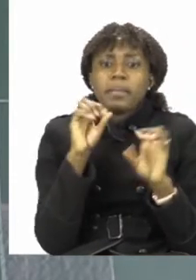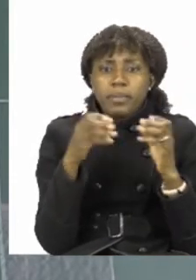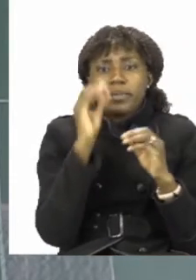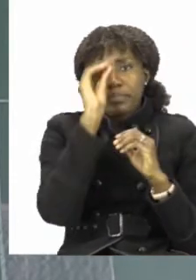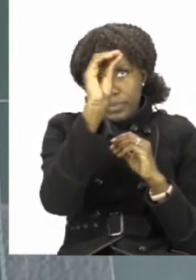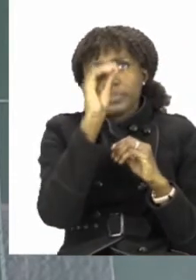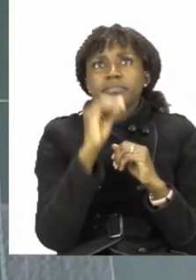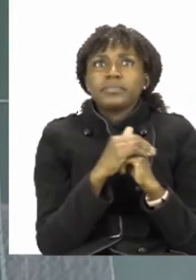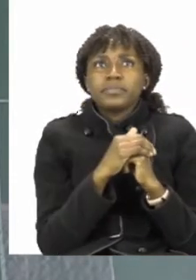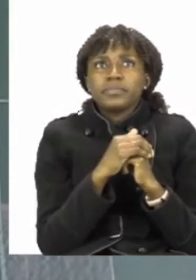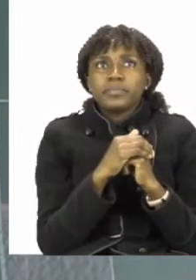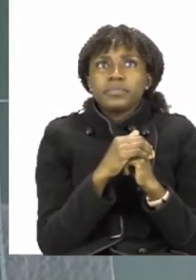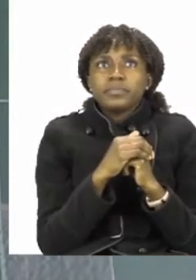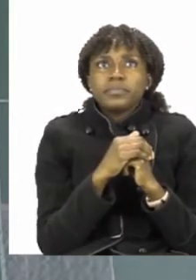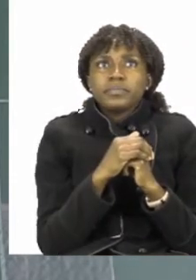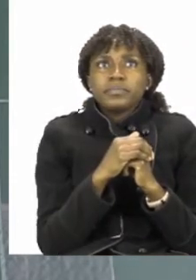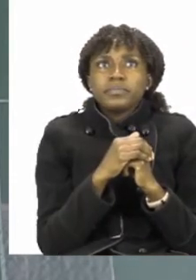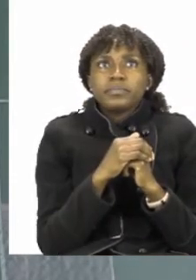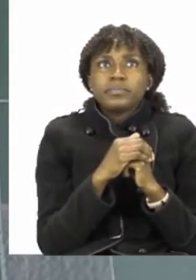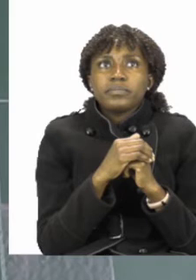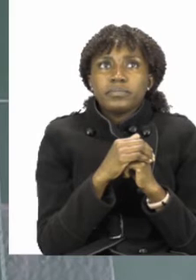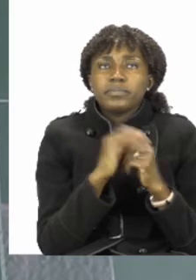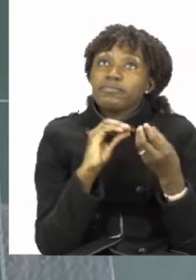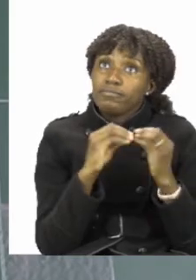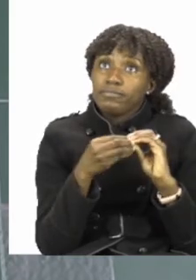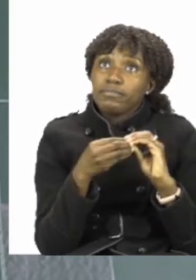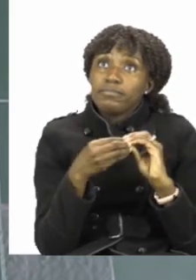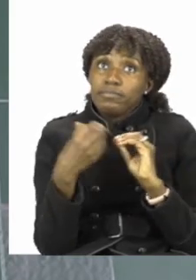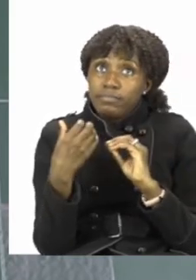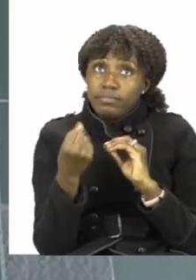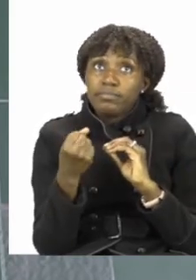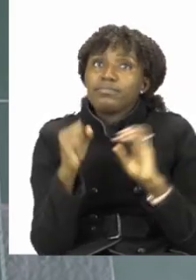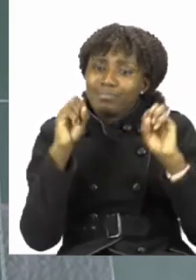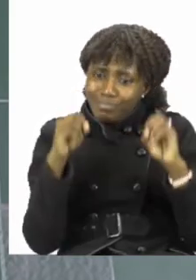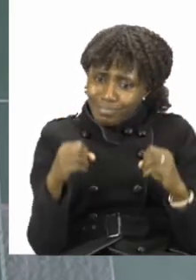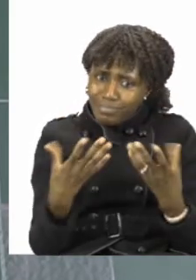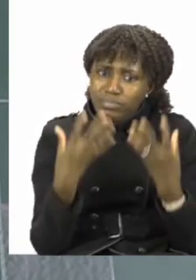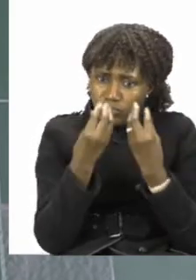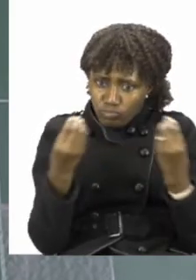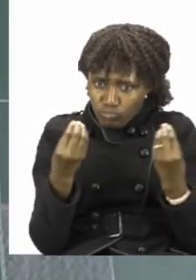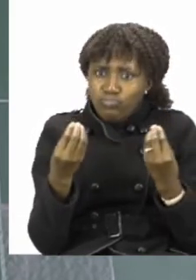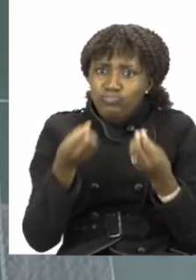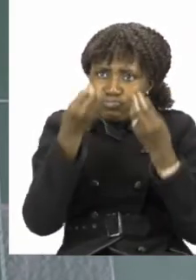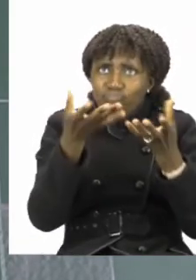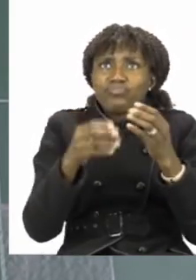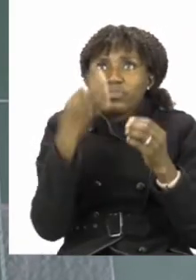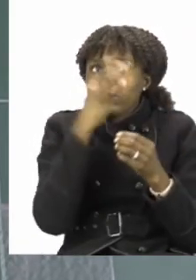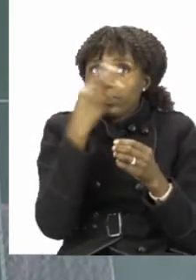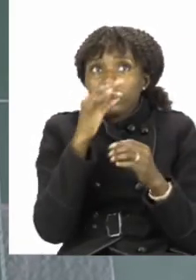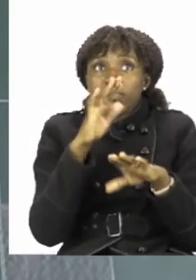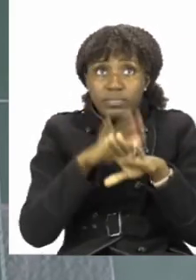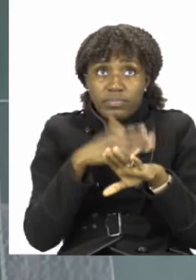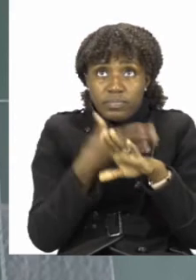graph. Then the numbers we were given are the ones of the learners who brought those flowers. Let's take a look